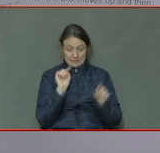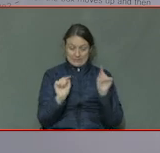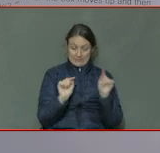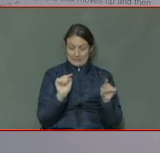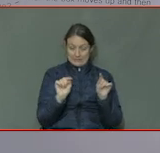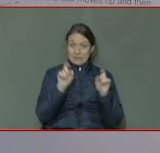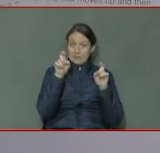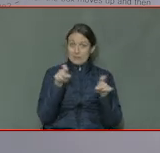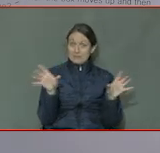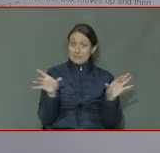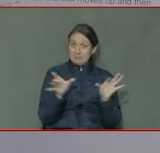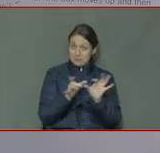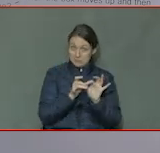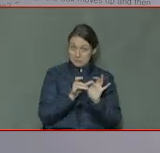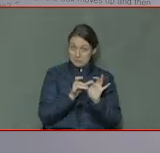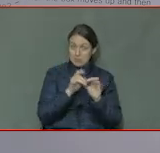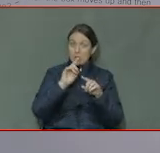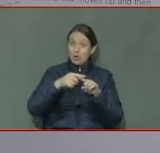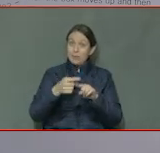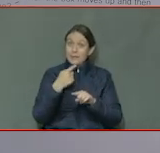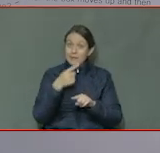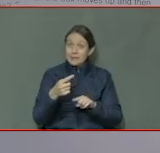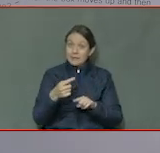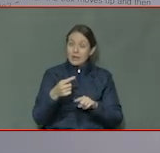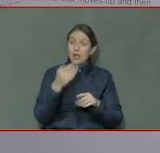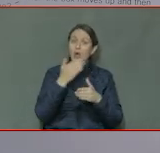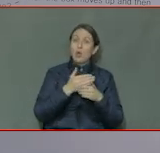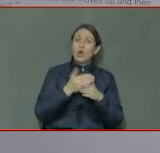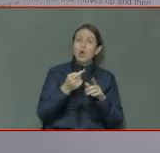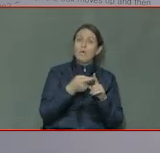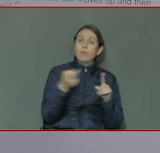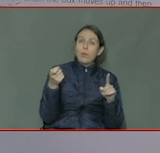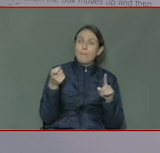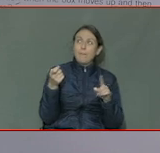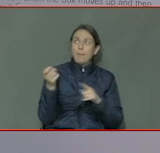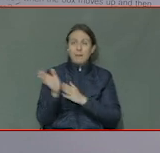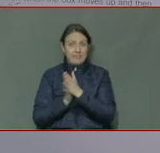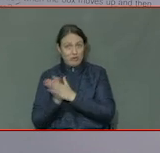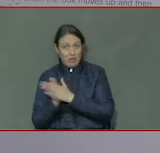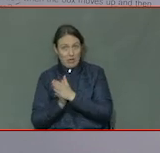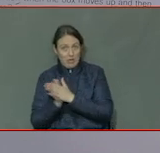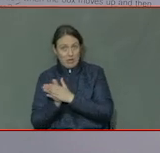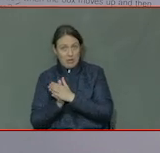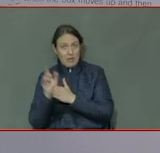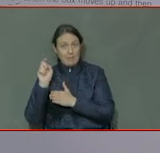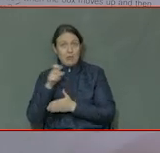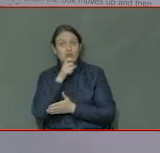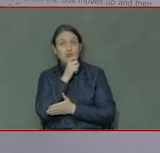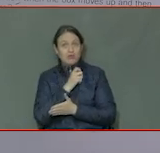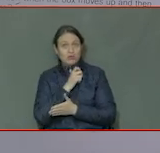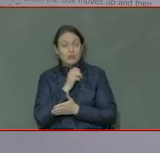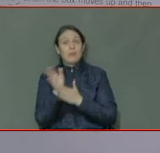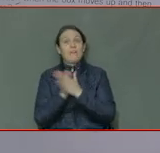other. So if they ask the work done by friction, that means you must use your frictional